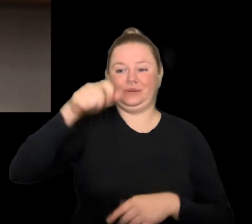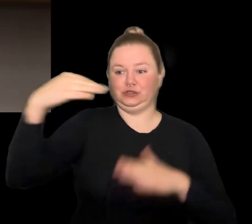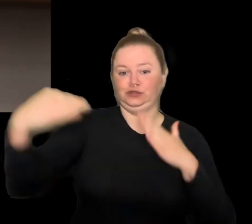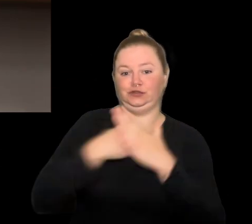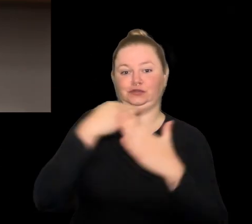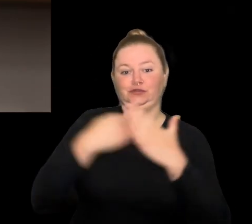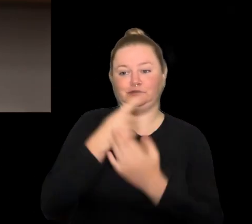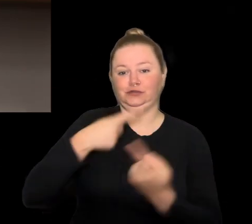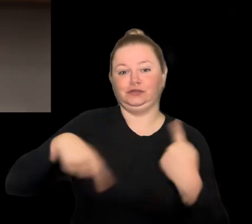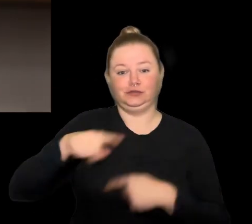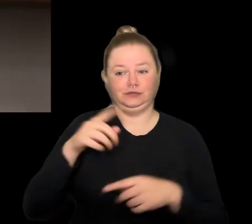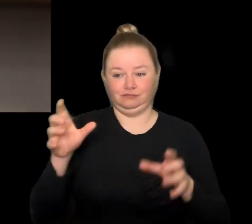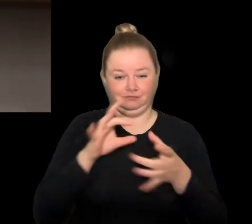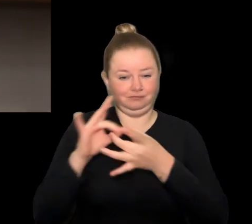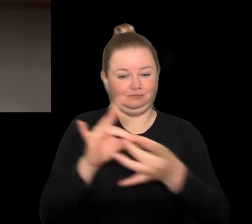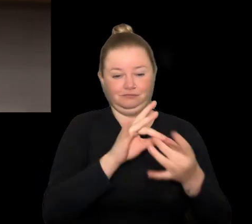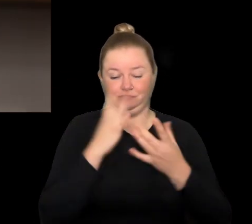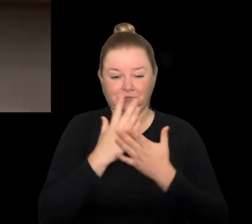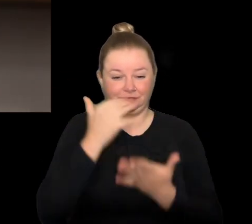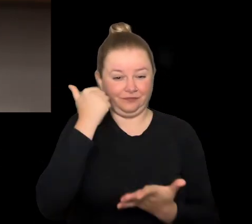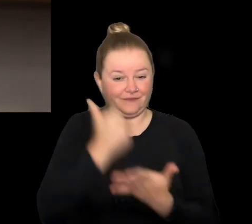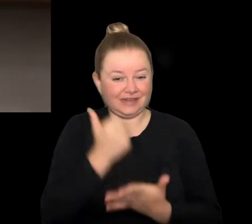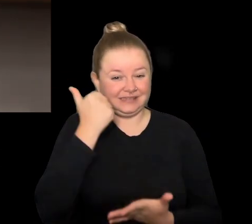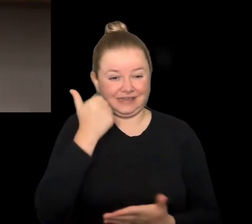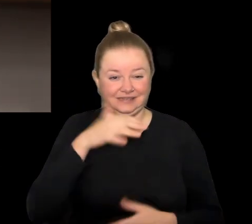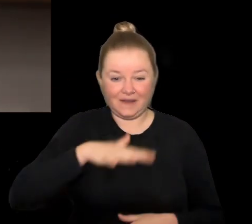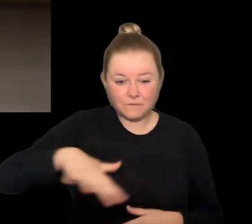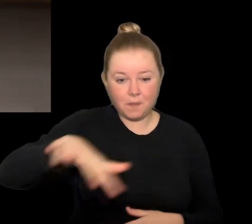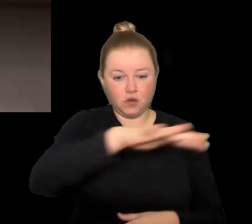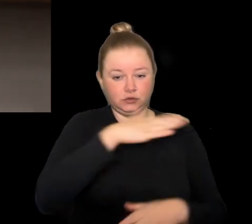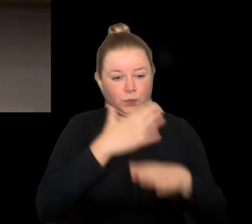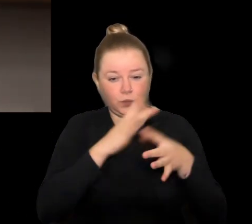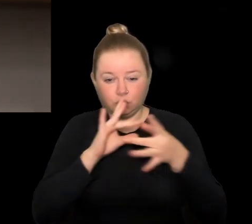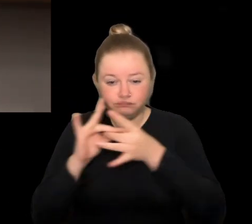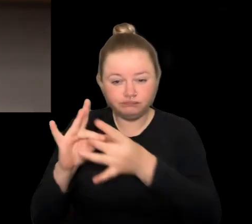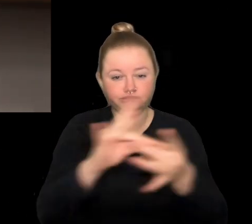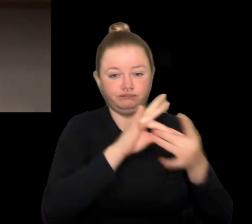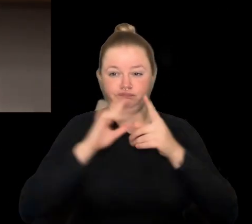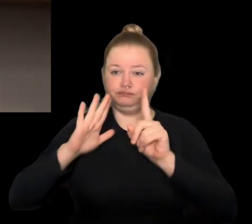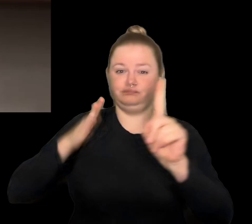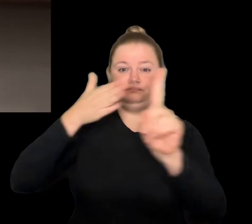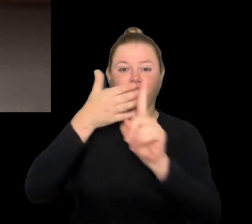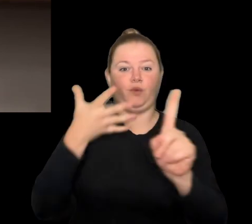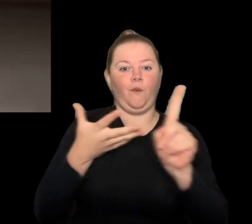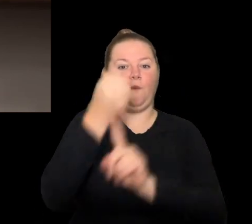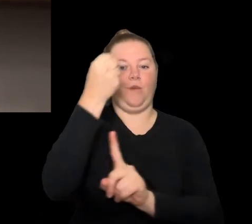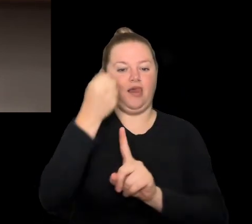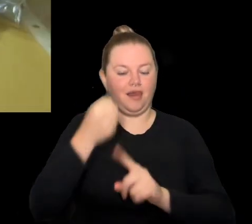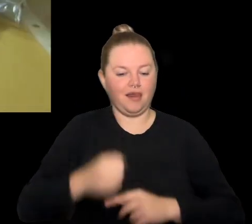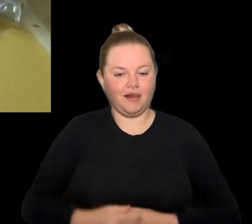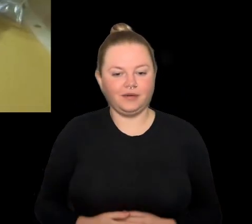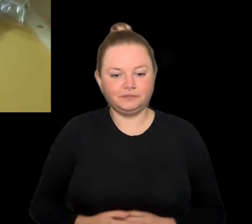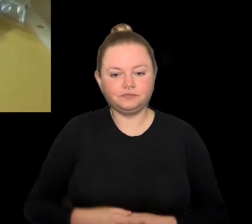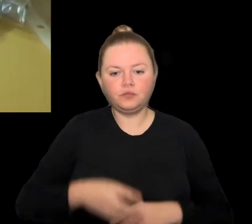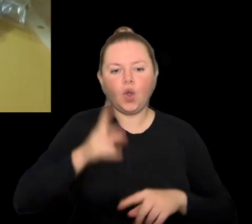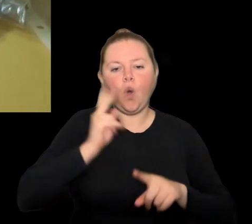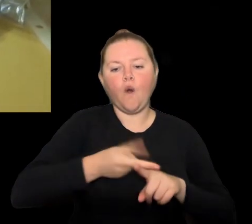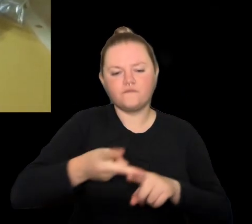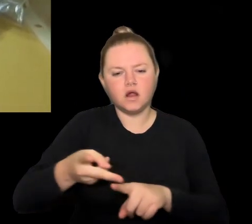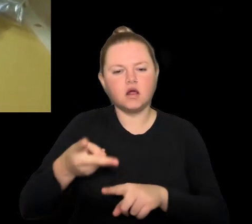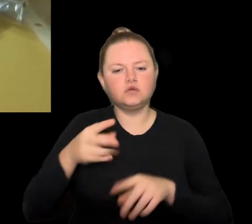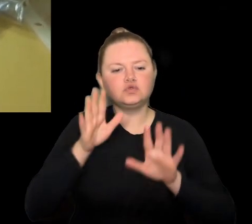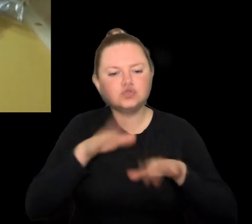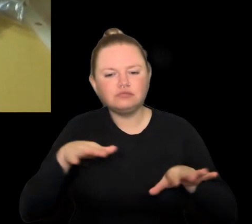as outpatients, and it's been really fantastic to get everybody working collectively towards a common goal. Often children